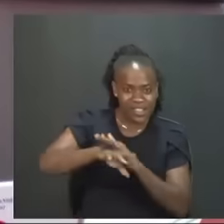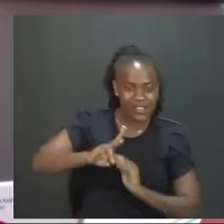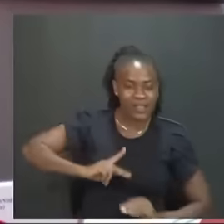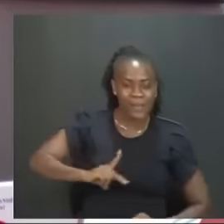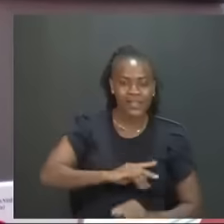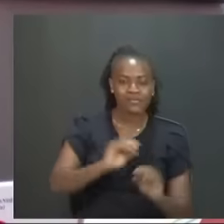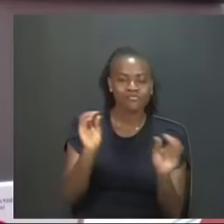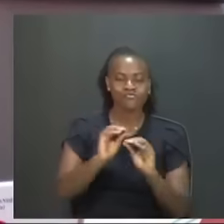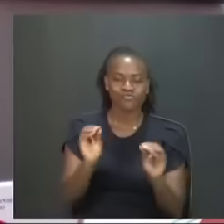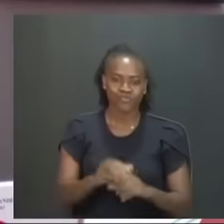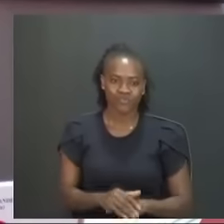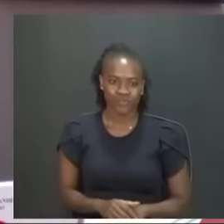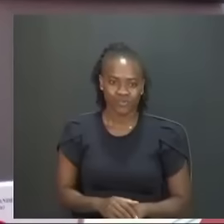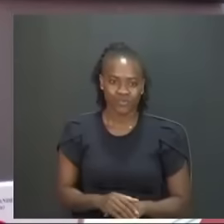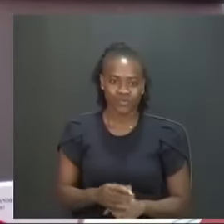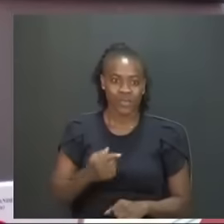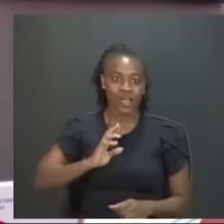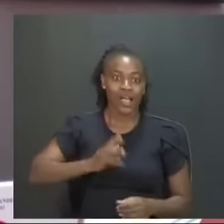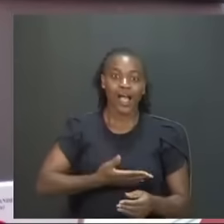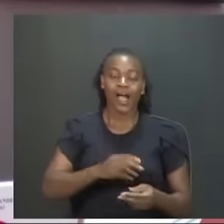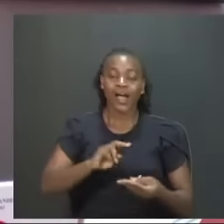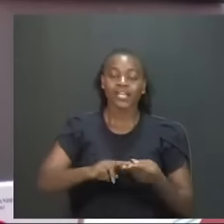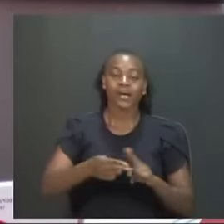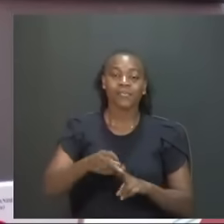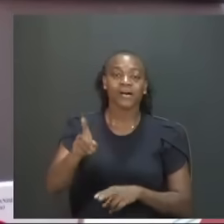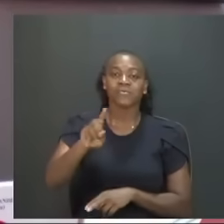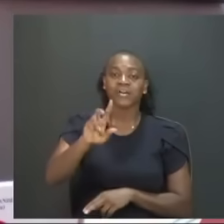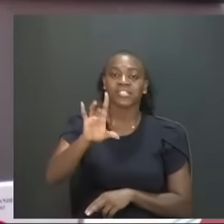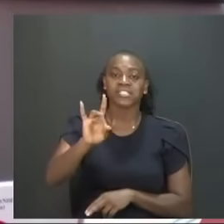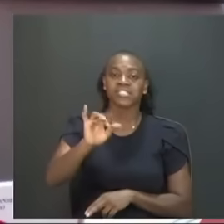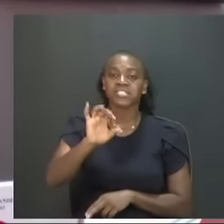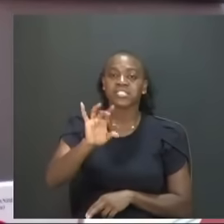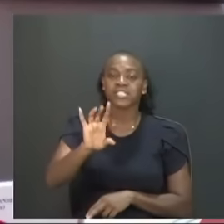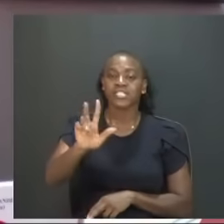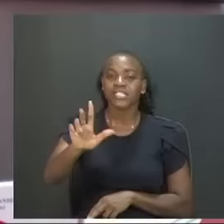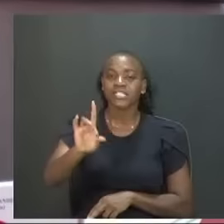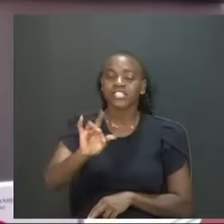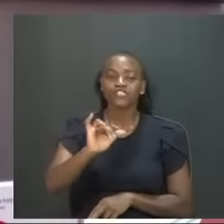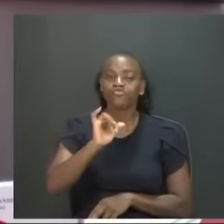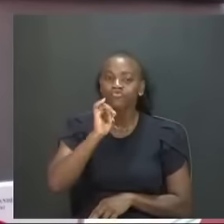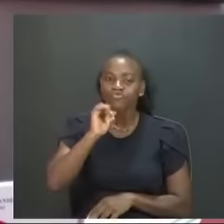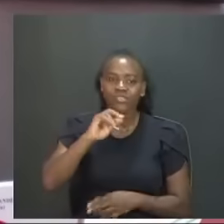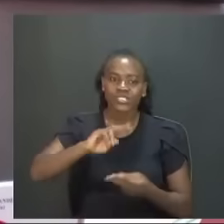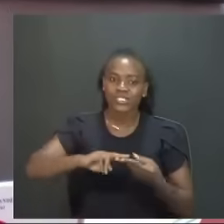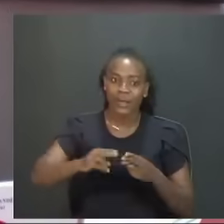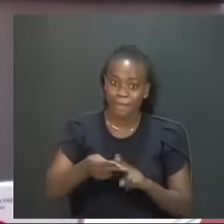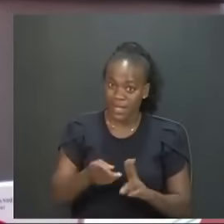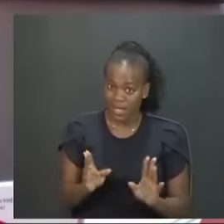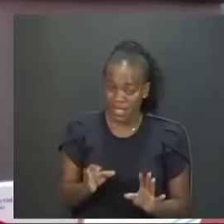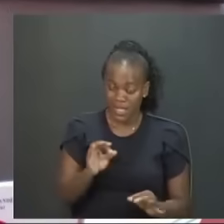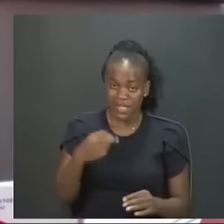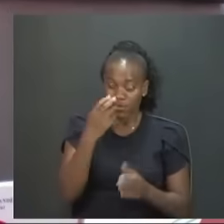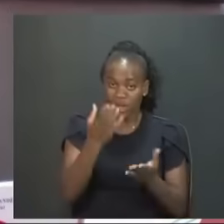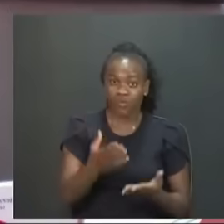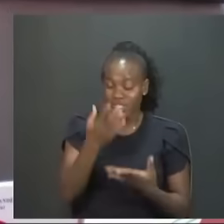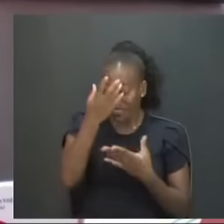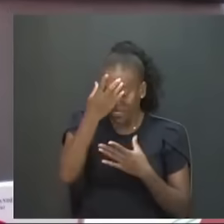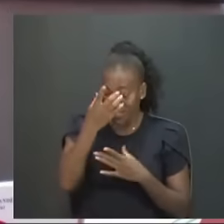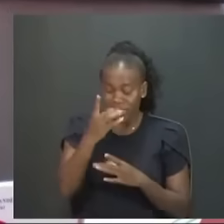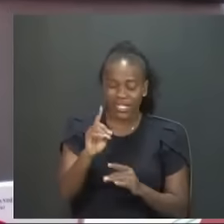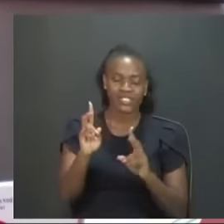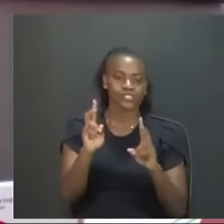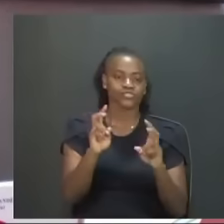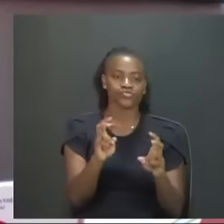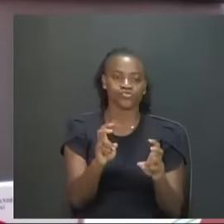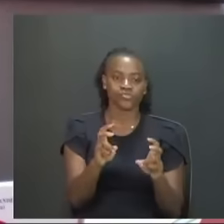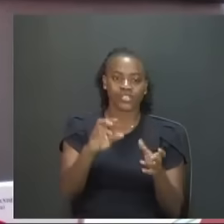Speaker, we are not up to 138. If Mr. Speaker wants to make a ruling on this matter, Mr.